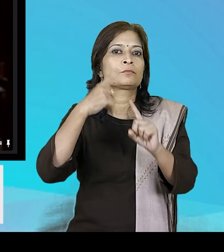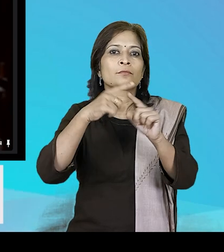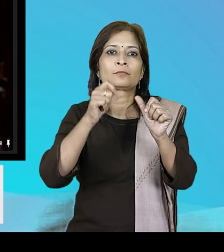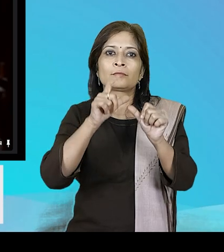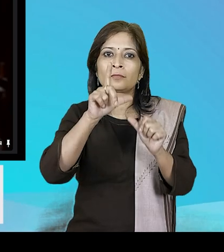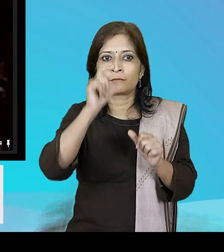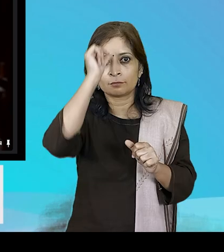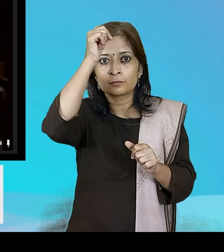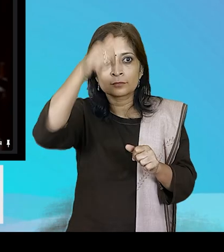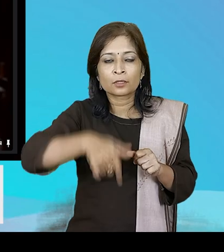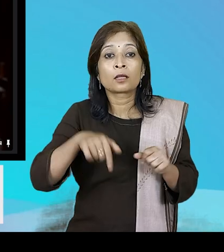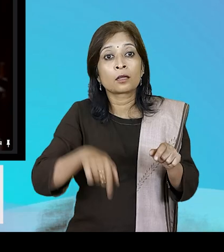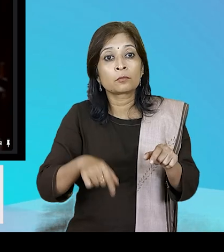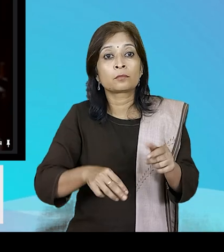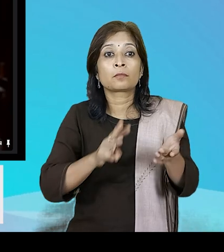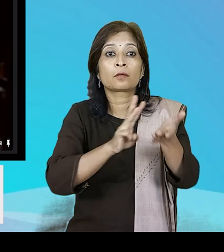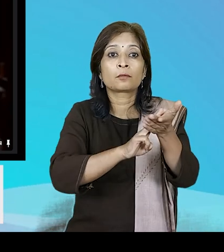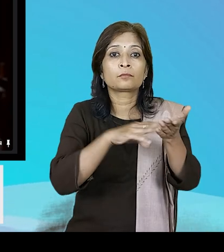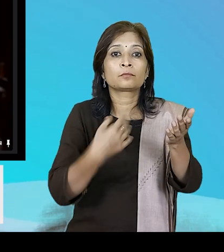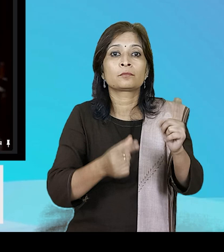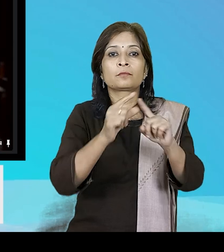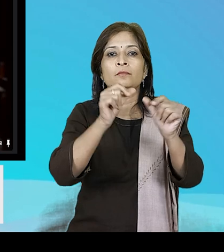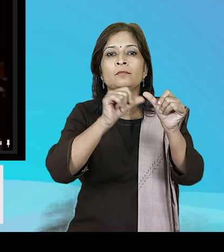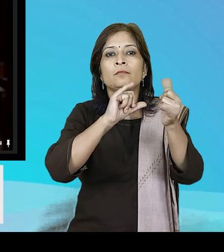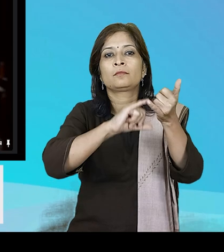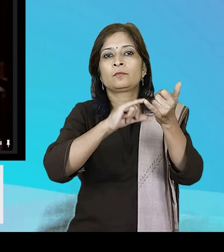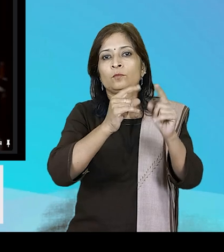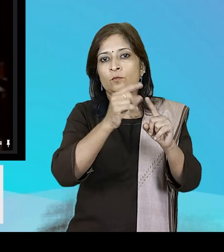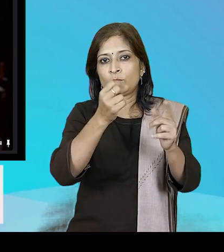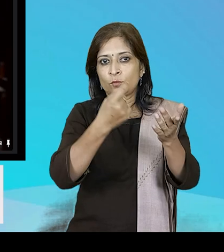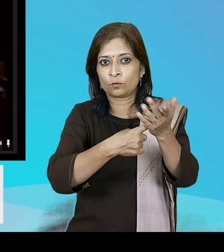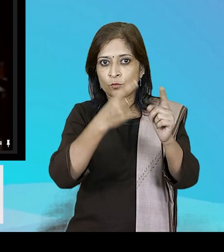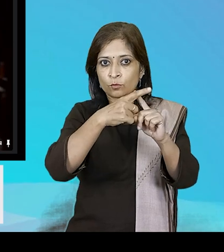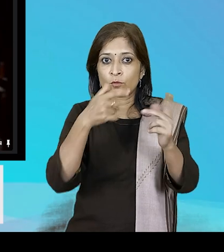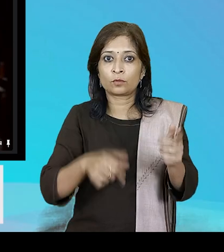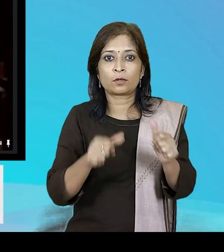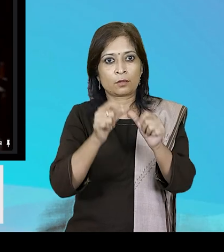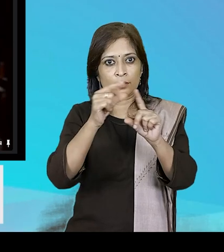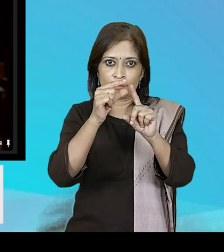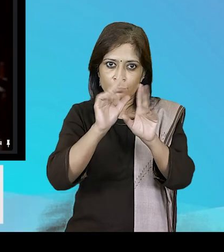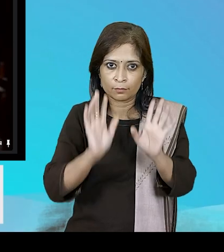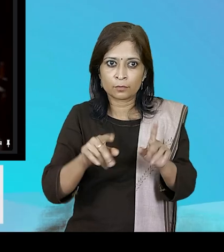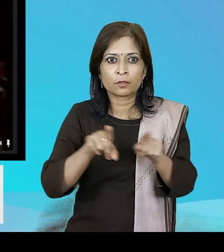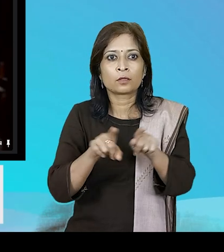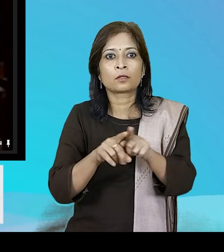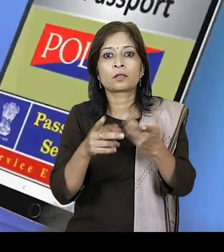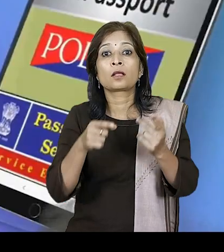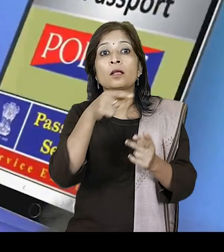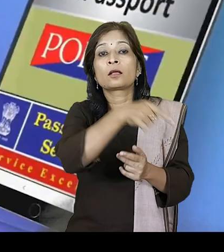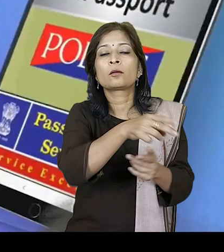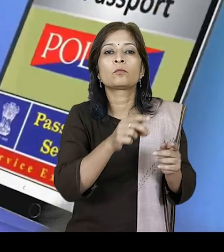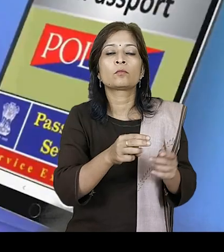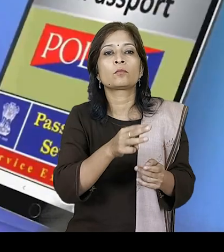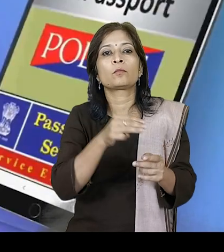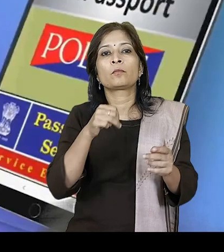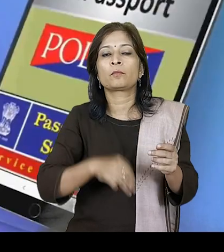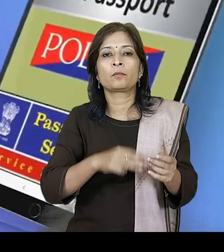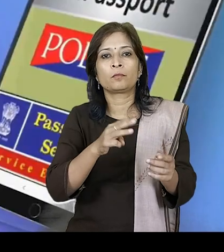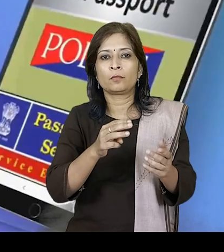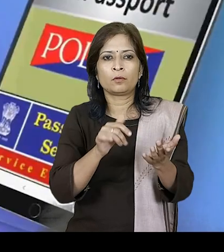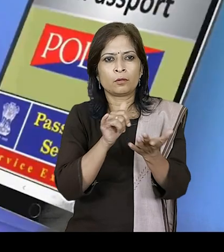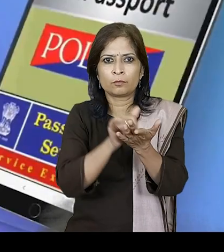program, like I mentioned, that we have an M Passport app. Now, what we also have is an M Passport Police